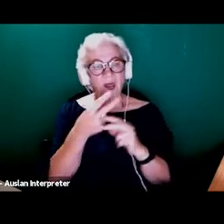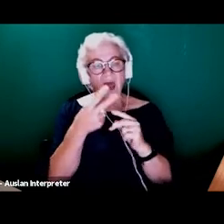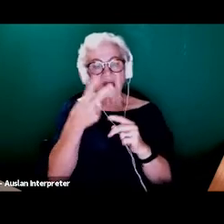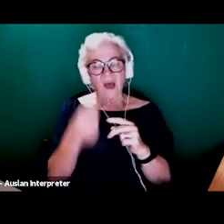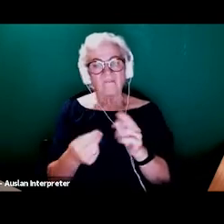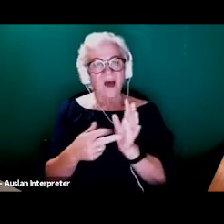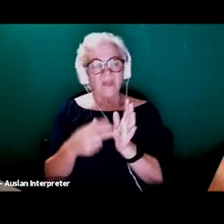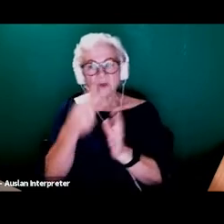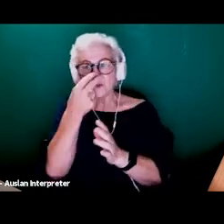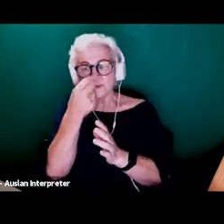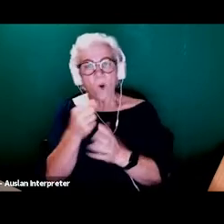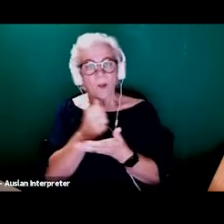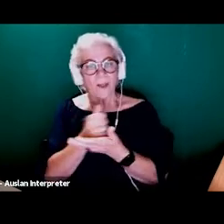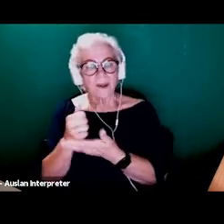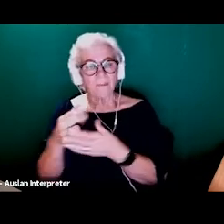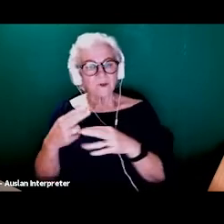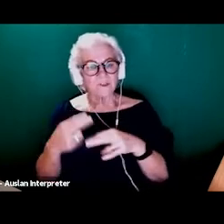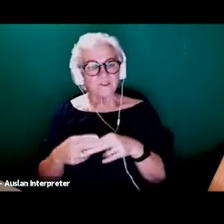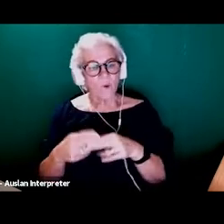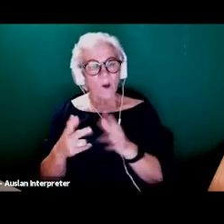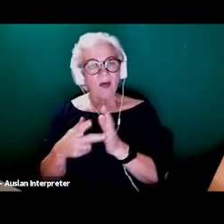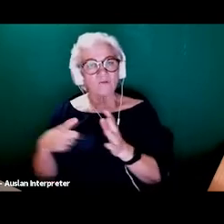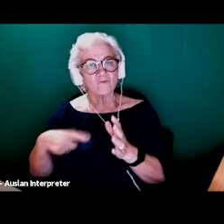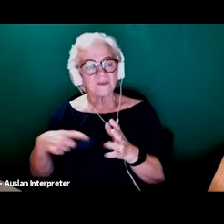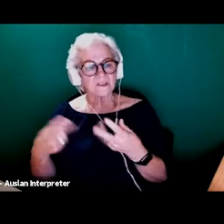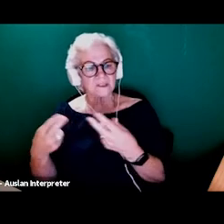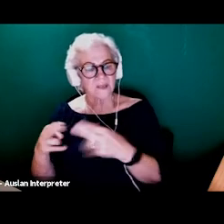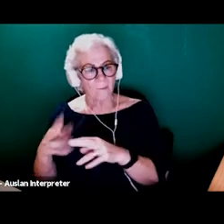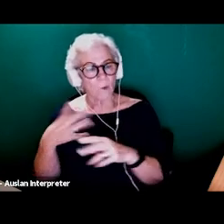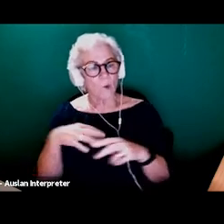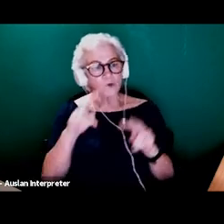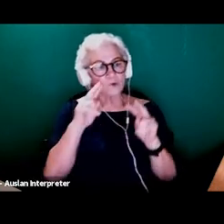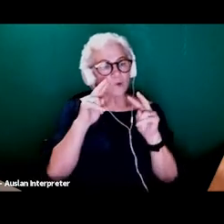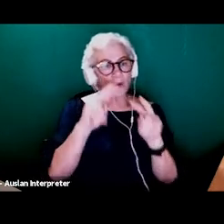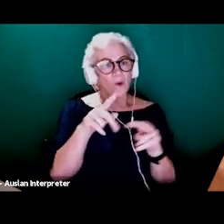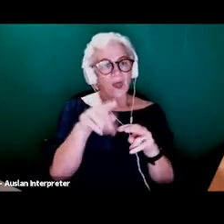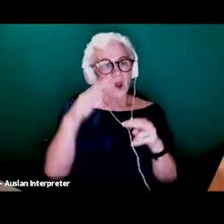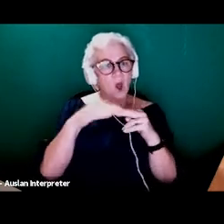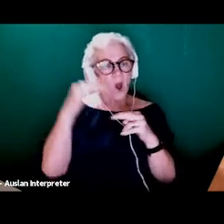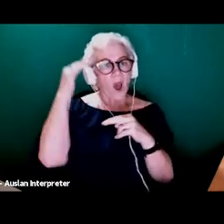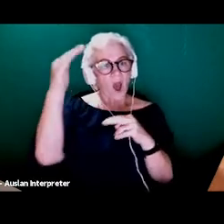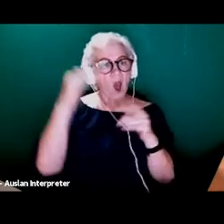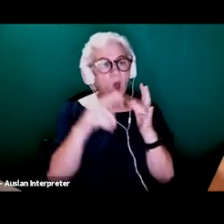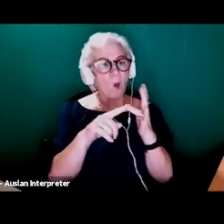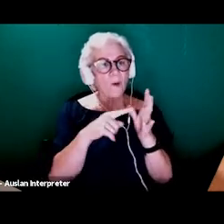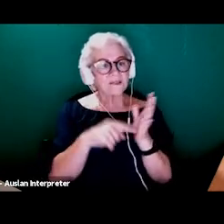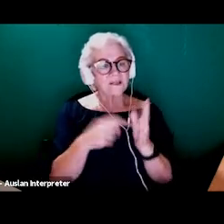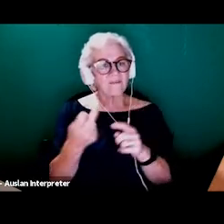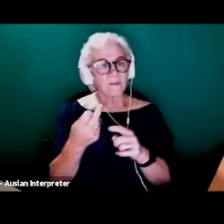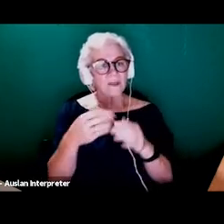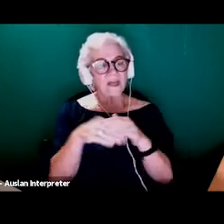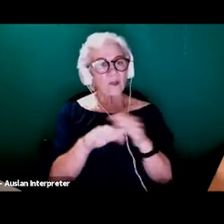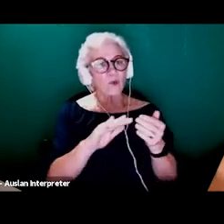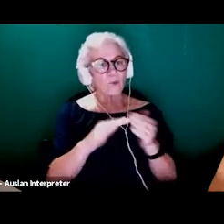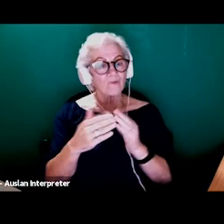deaths. I want to highlight here again that we're looking at a setting with very high OAT availability in the community. So for many